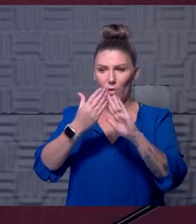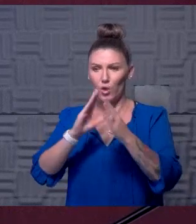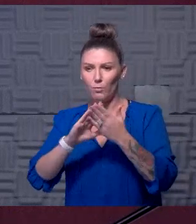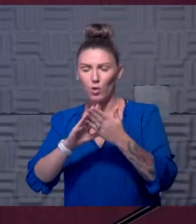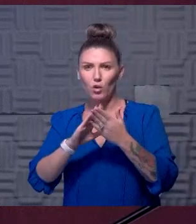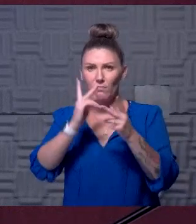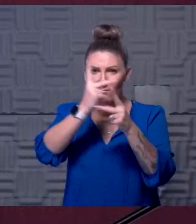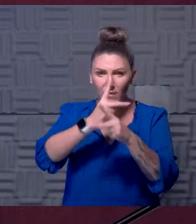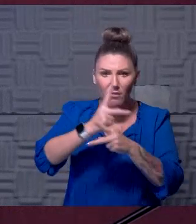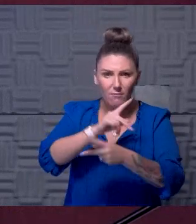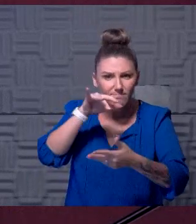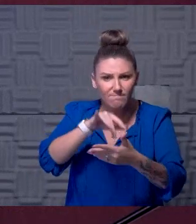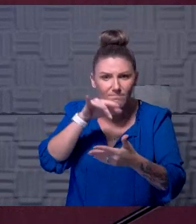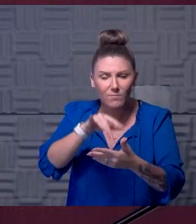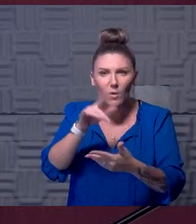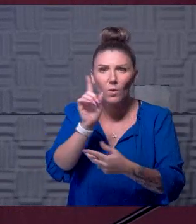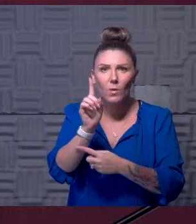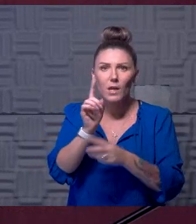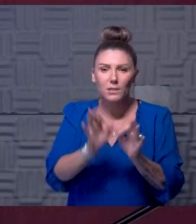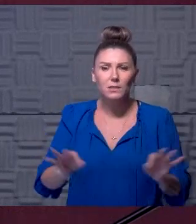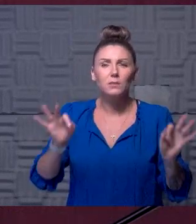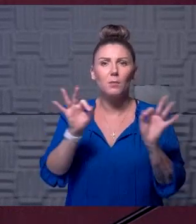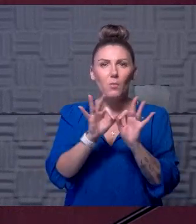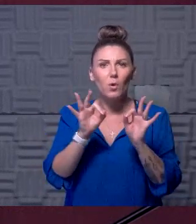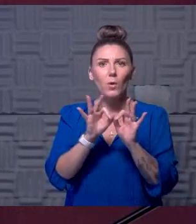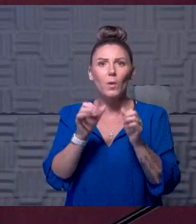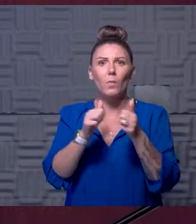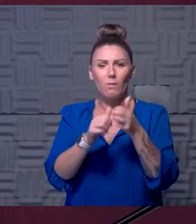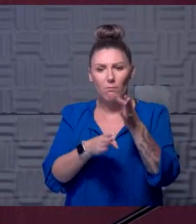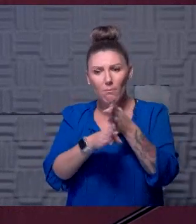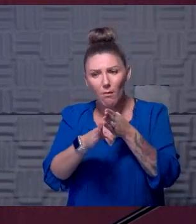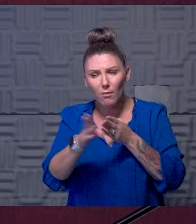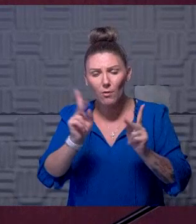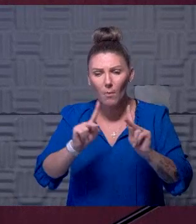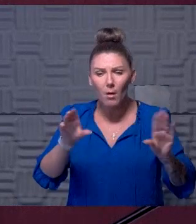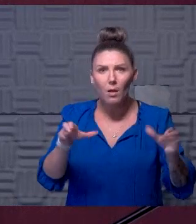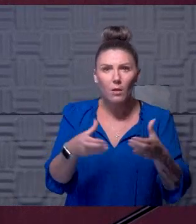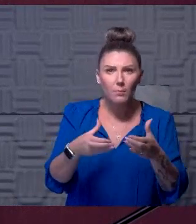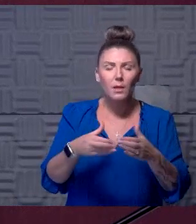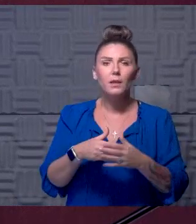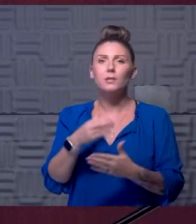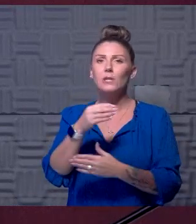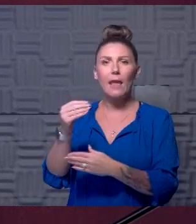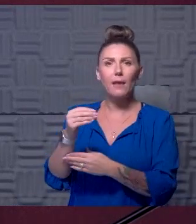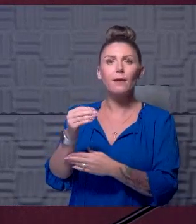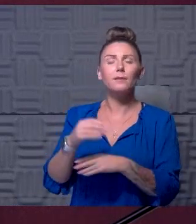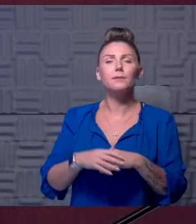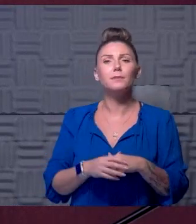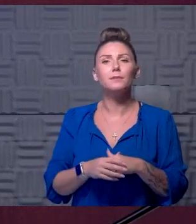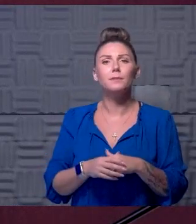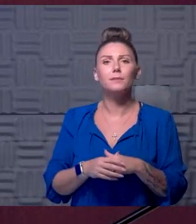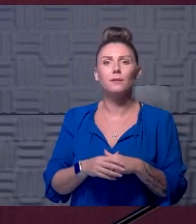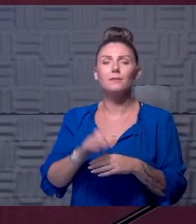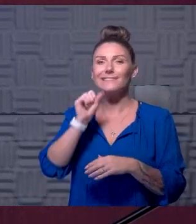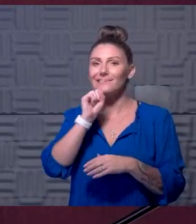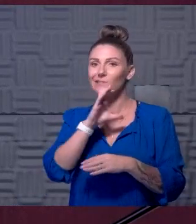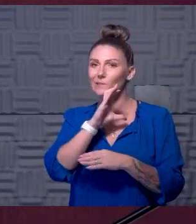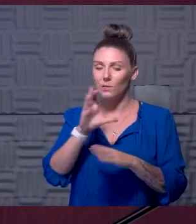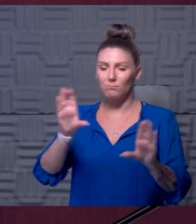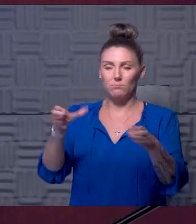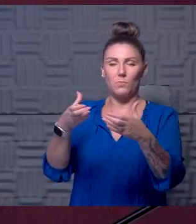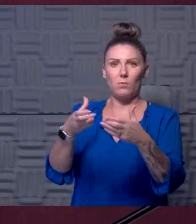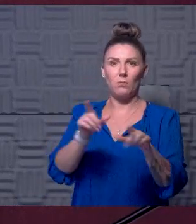right where it's very critical, which is with our minority populations and with our elderly